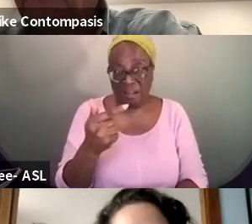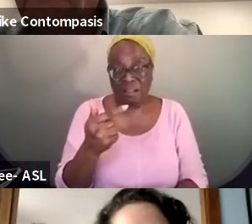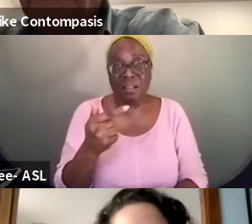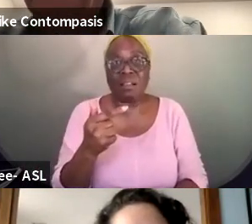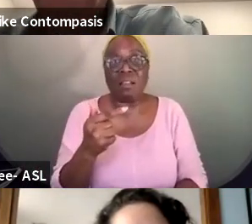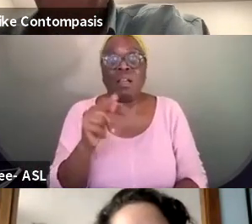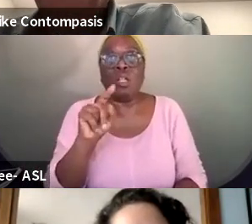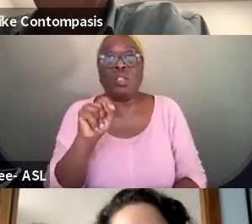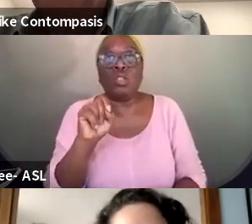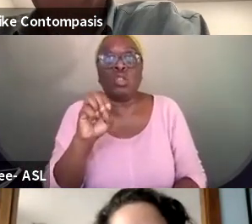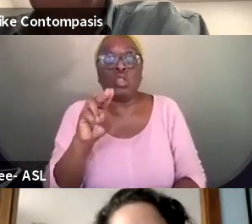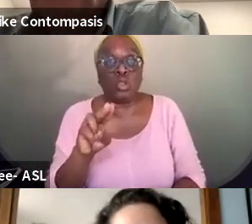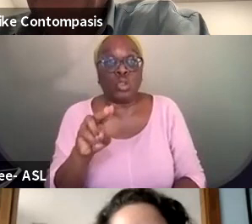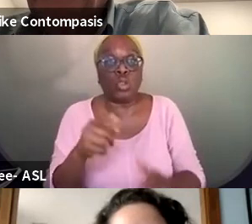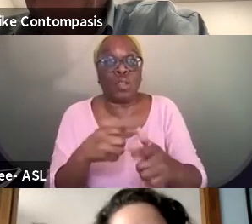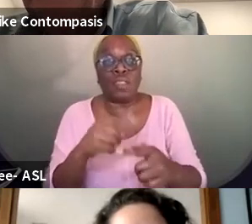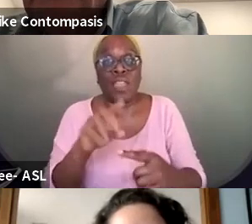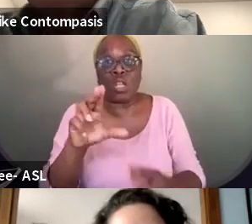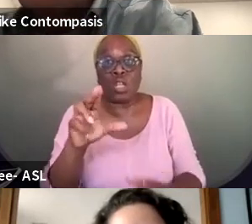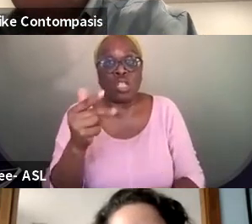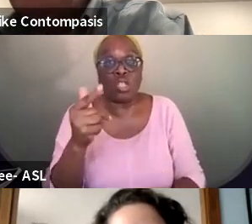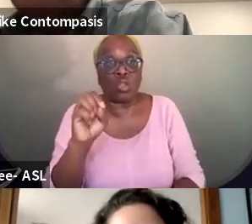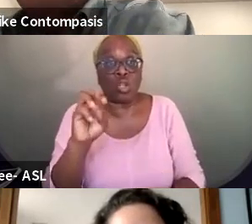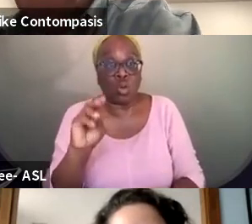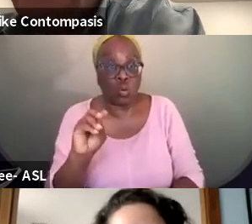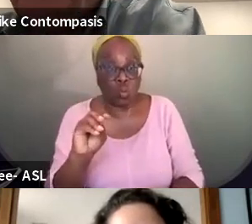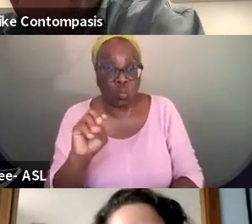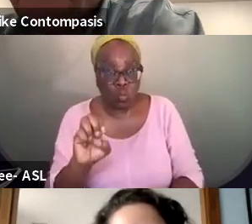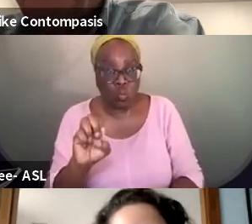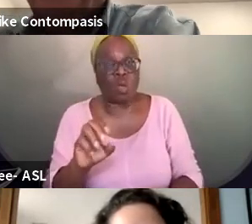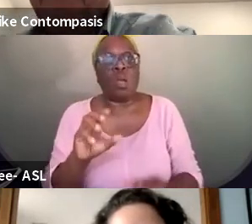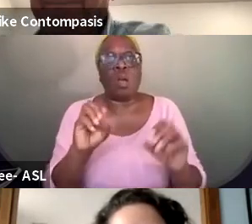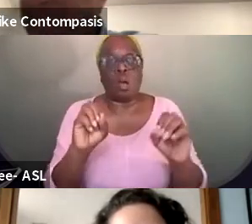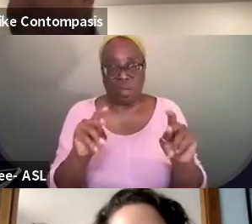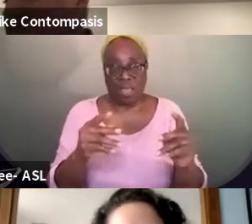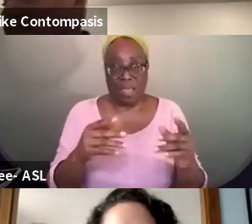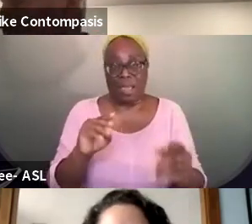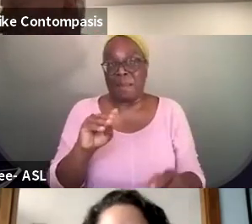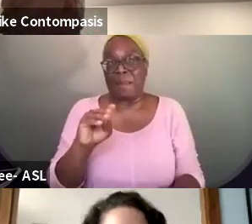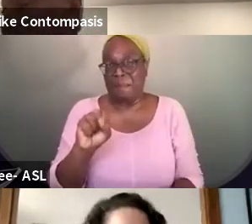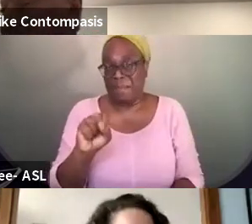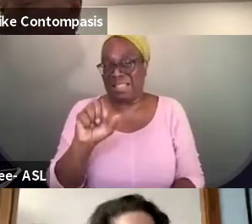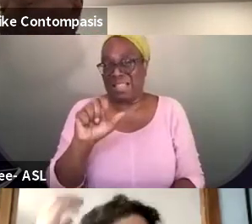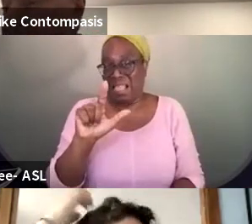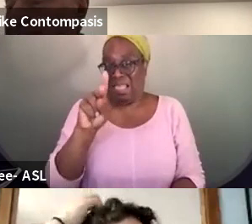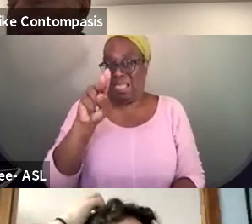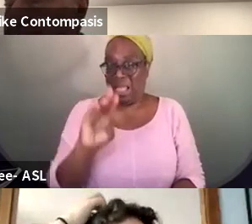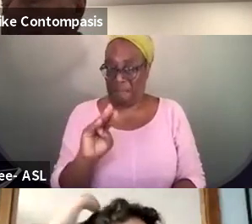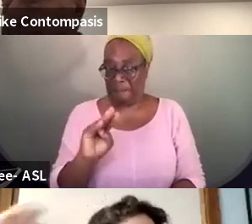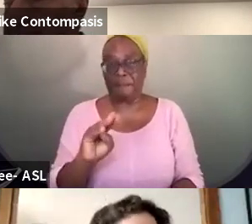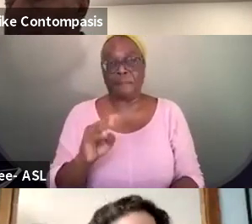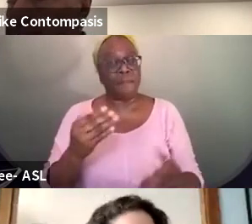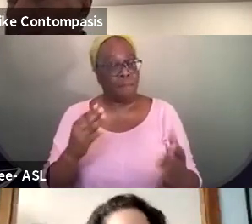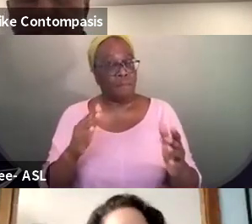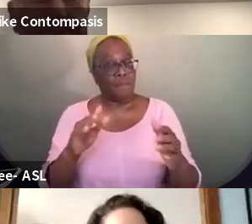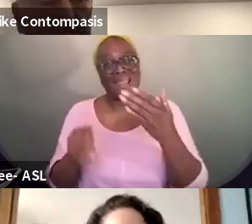for the time being. Mr. Krager, I'm sorry, Ms. Lum. Thank you, Mr. Contempassus. I just have a